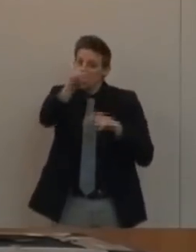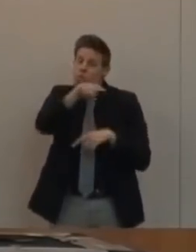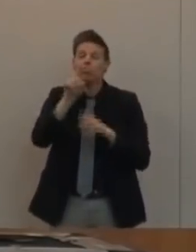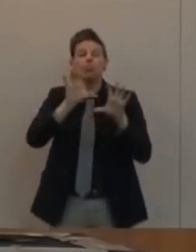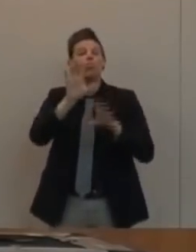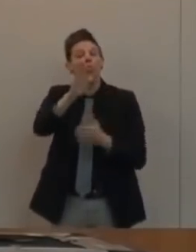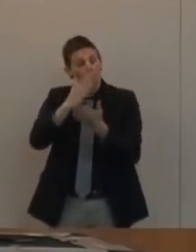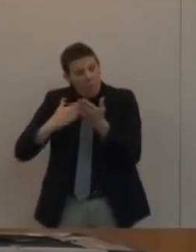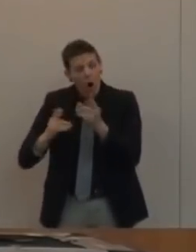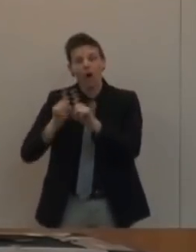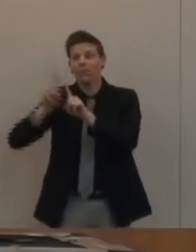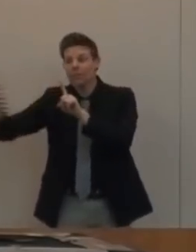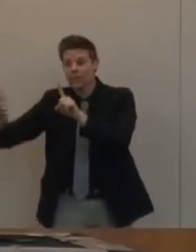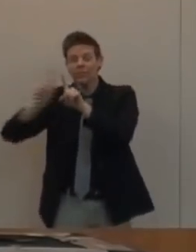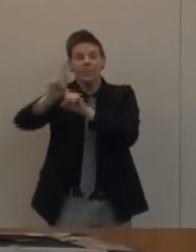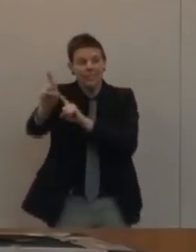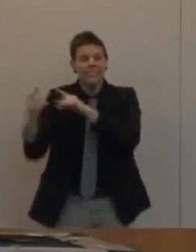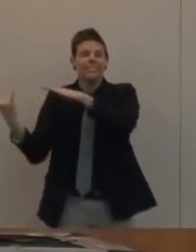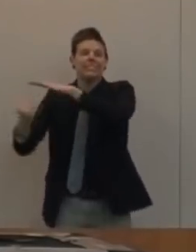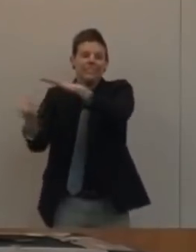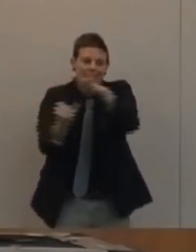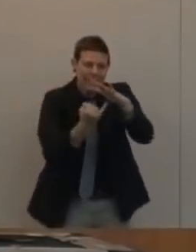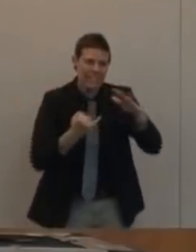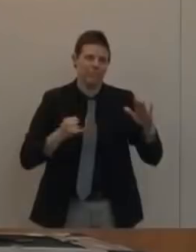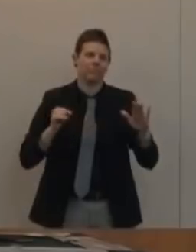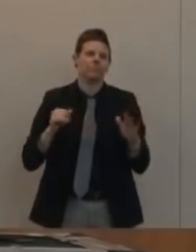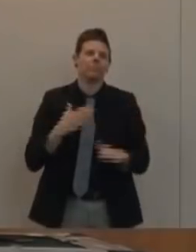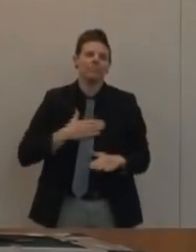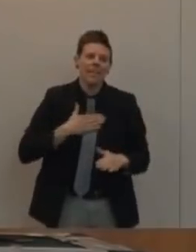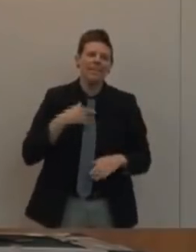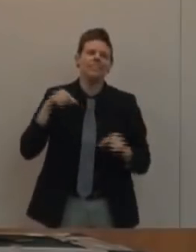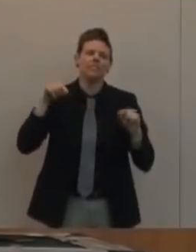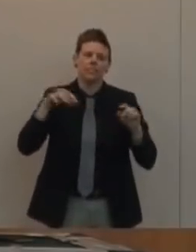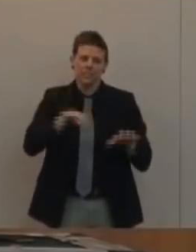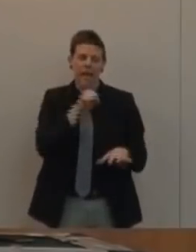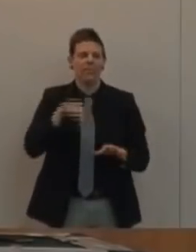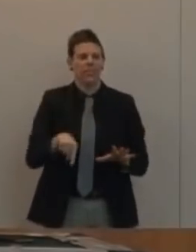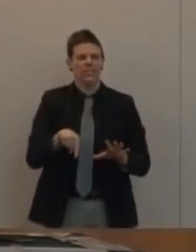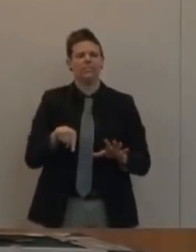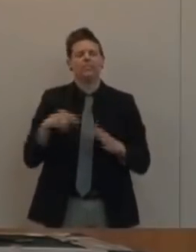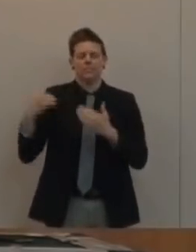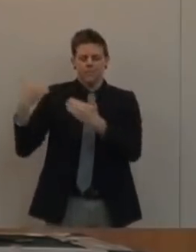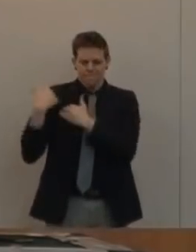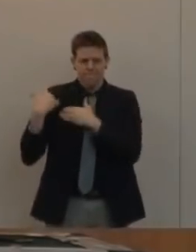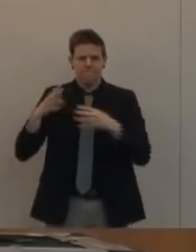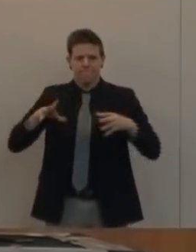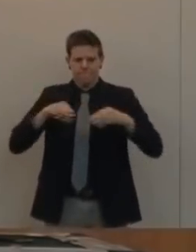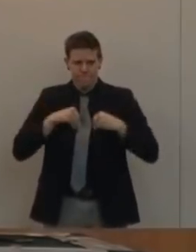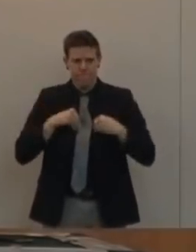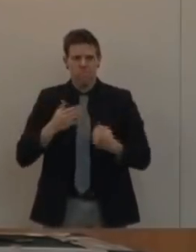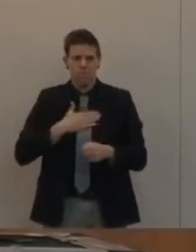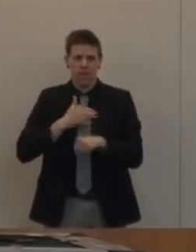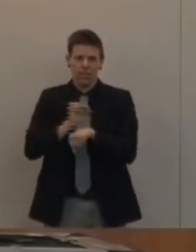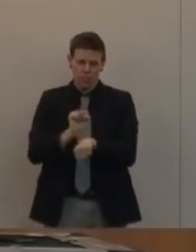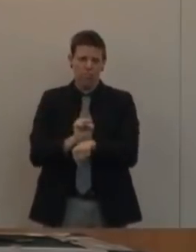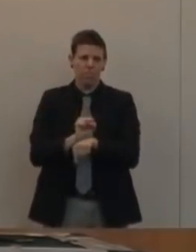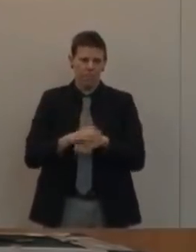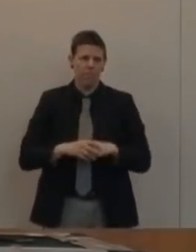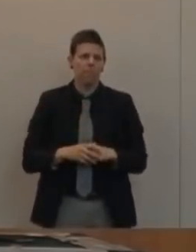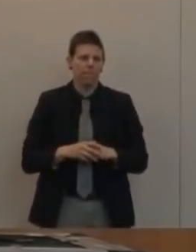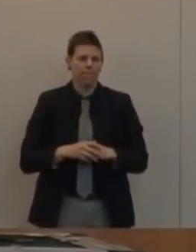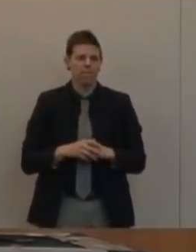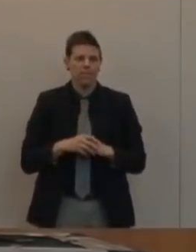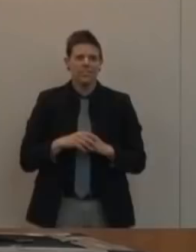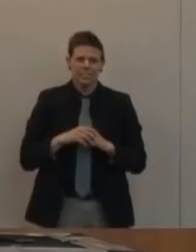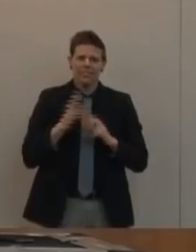please, take heart, take heed, and help us make this a state that's very clear about our social contract with one another.